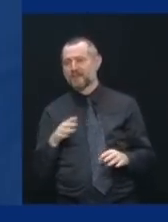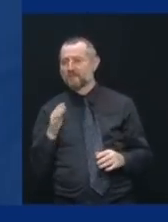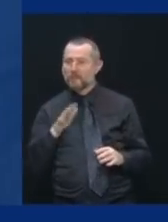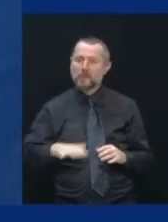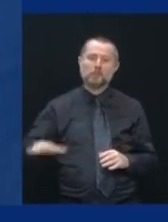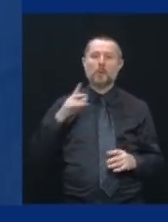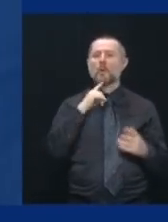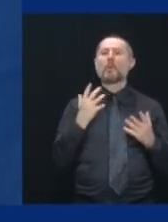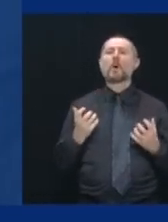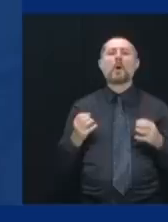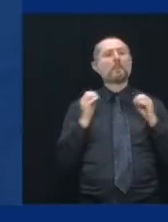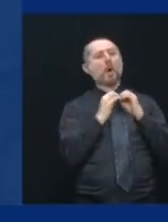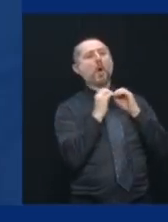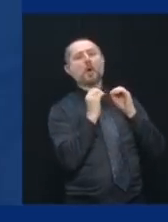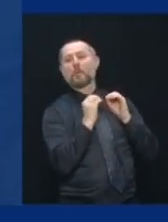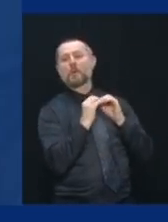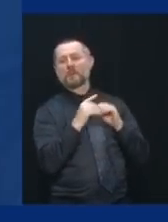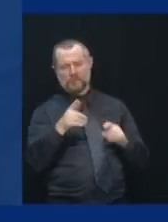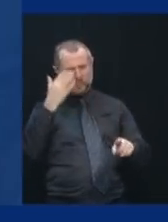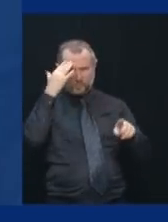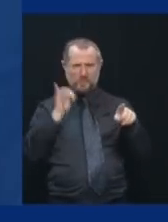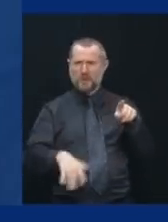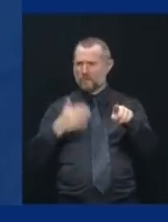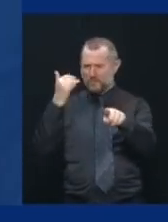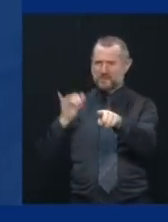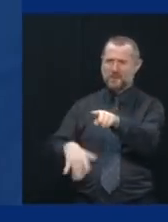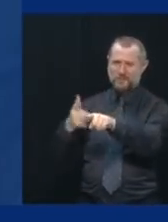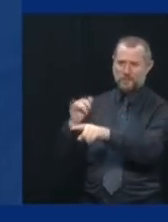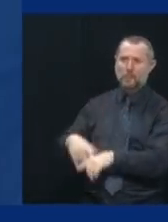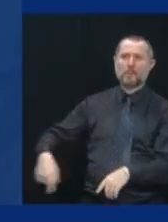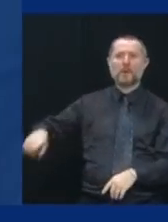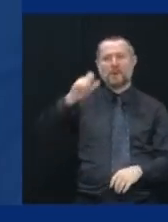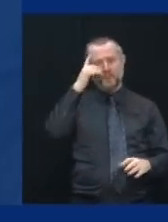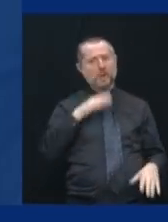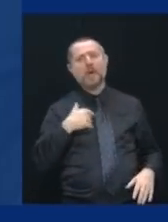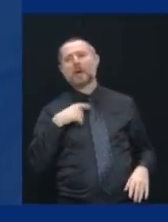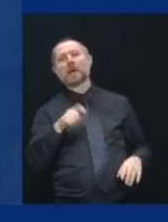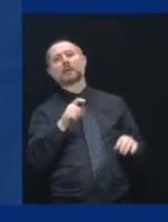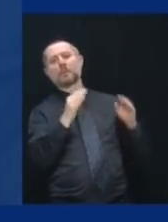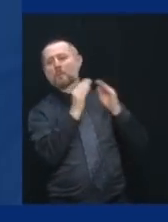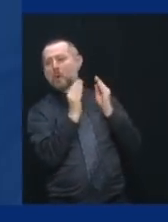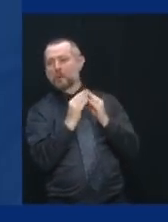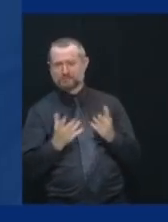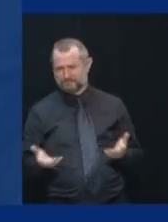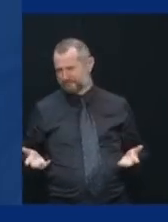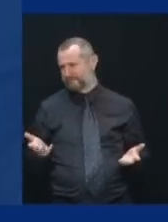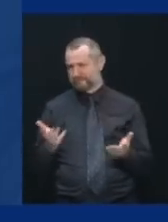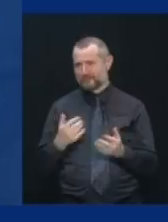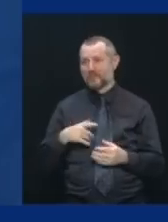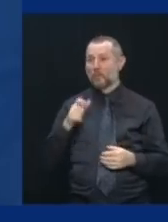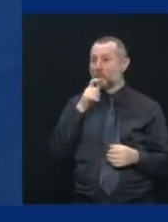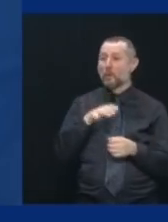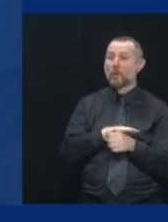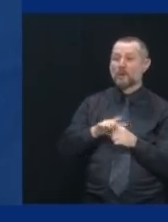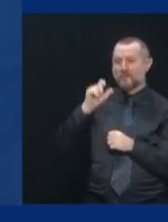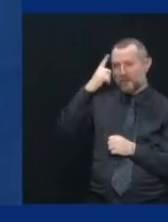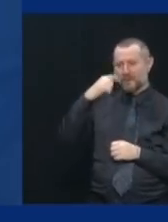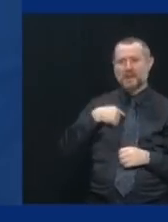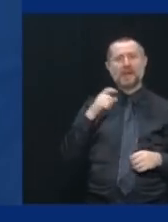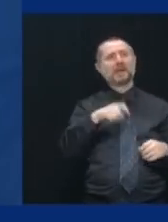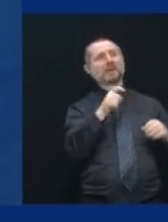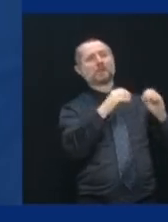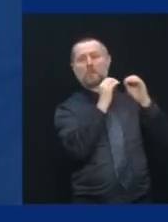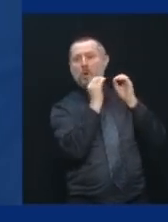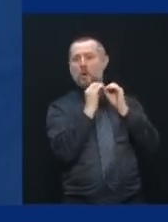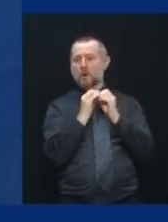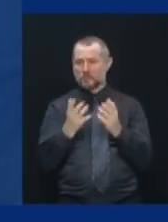I need more. Every governor in the United States will say, I need more. Every county executive in this state will say, I need